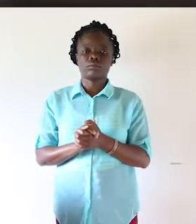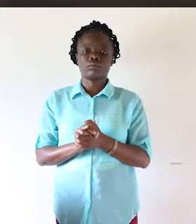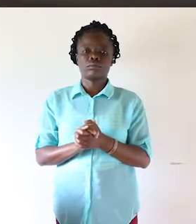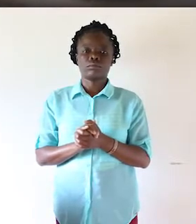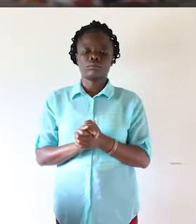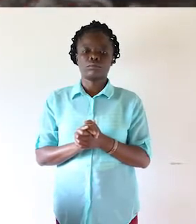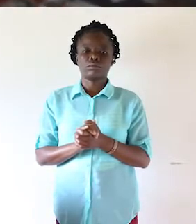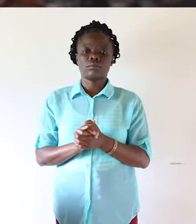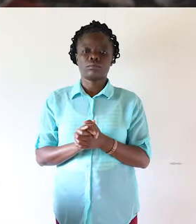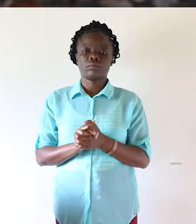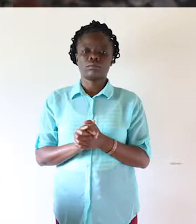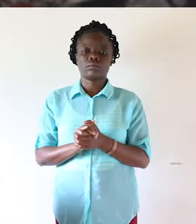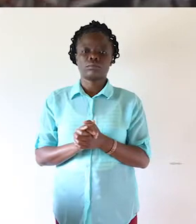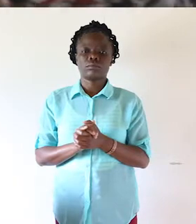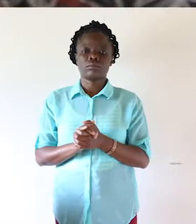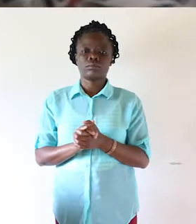Front piece.